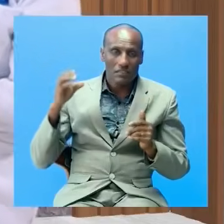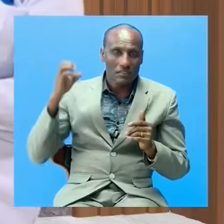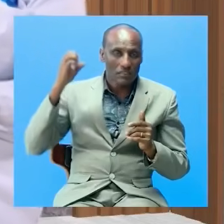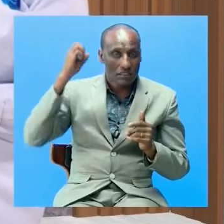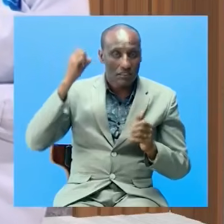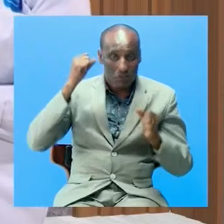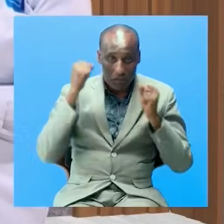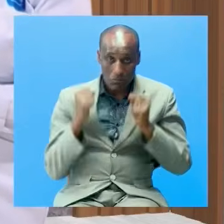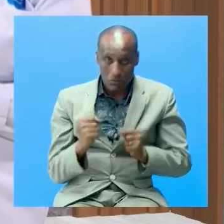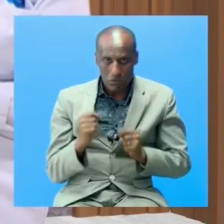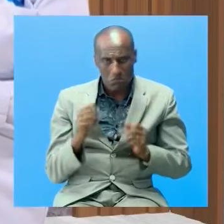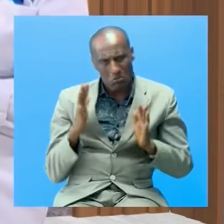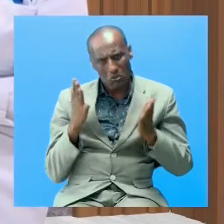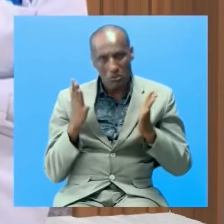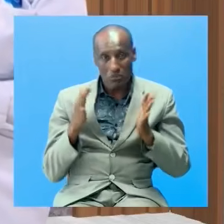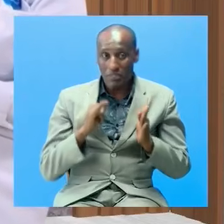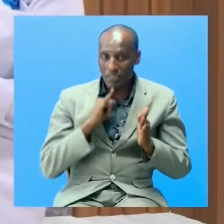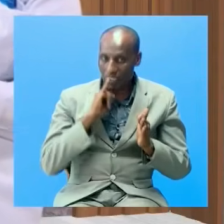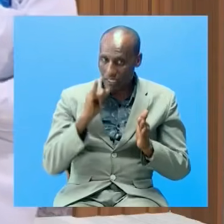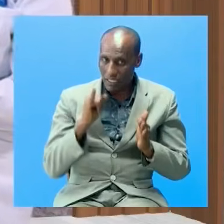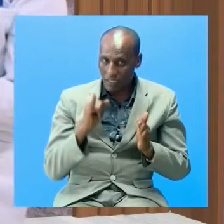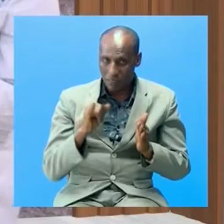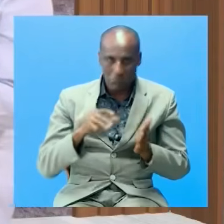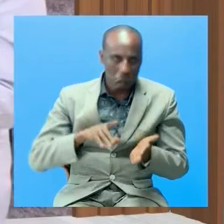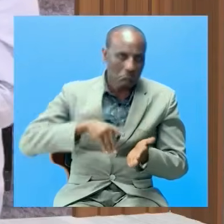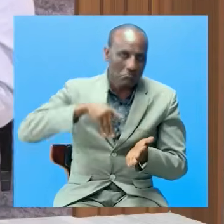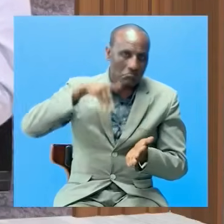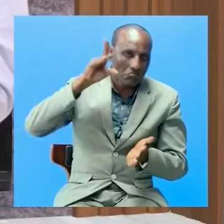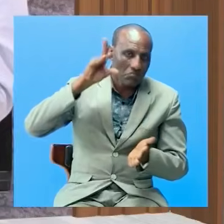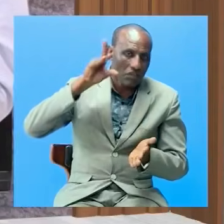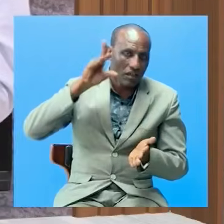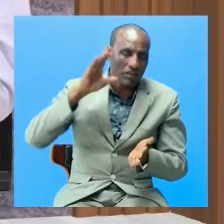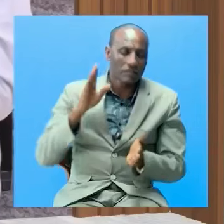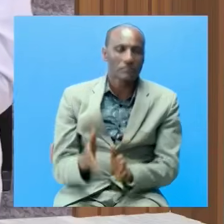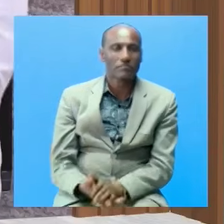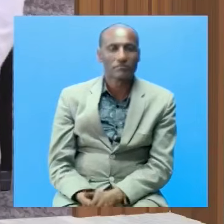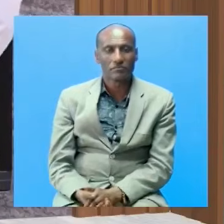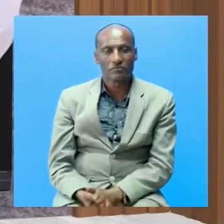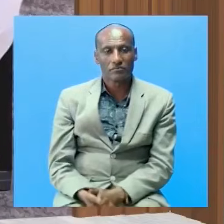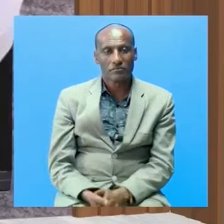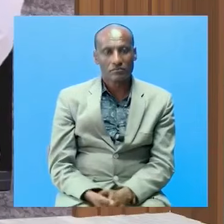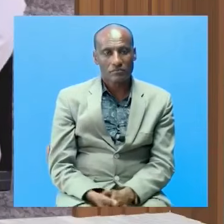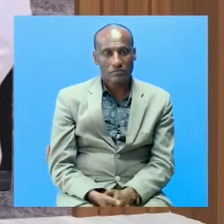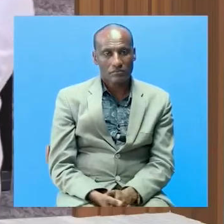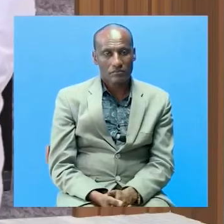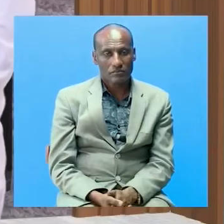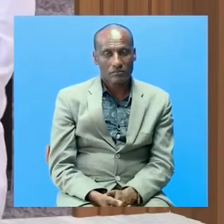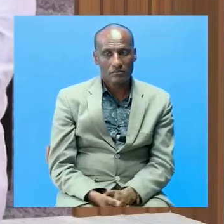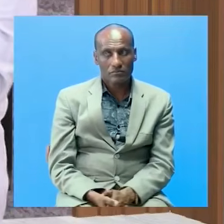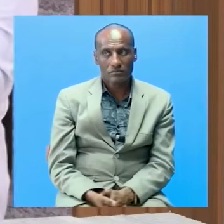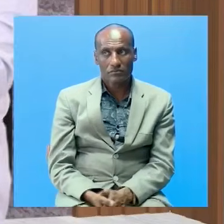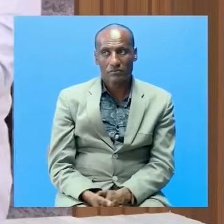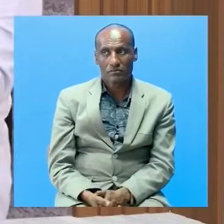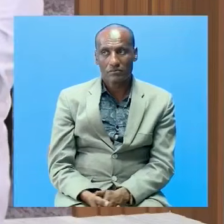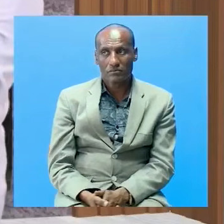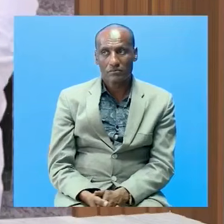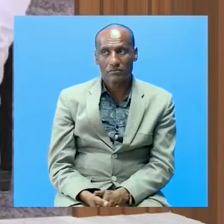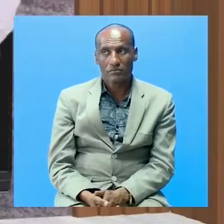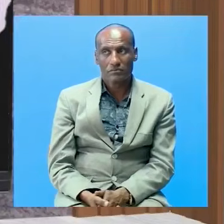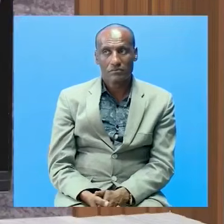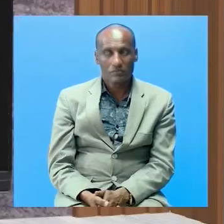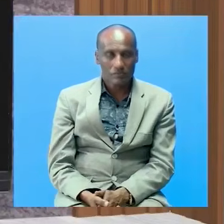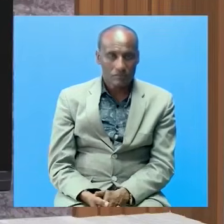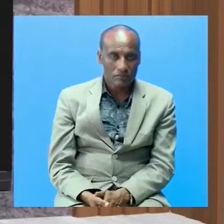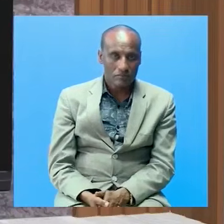then it shall rain. How is the possibility? Now, earlier, before these modal auxiliaries, we